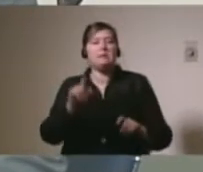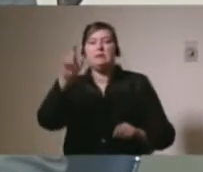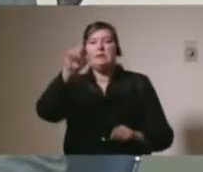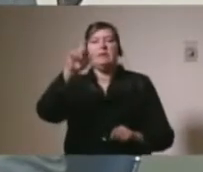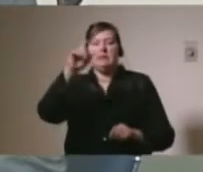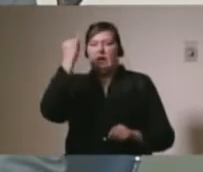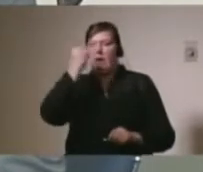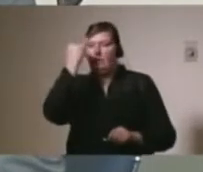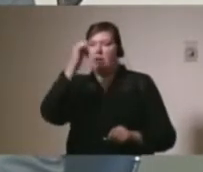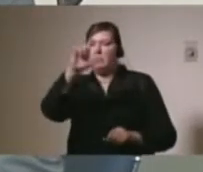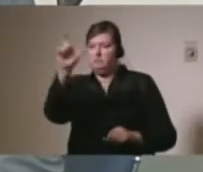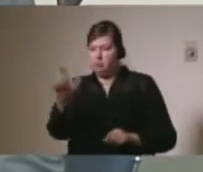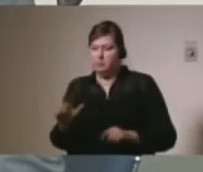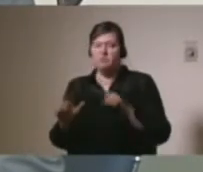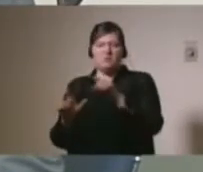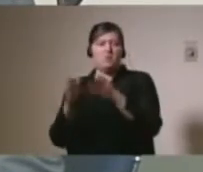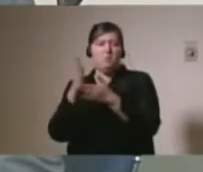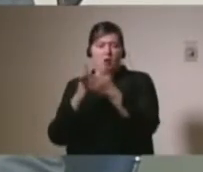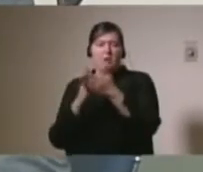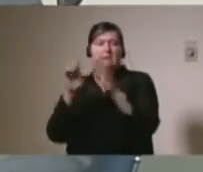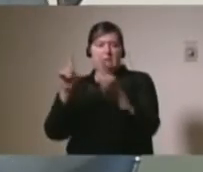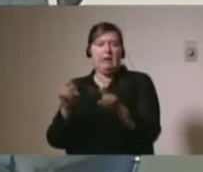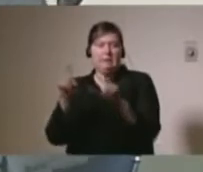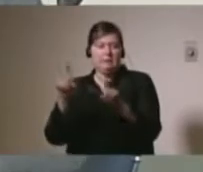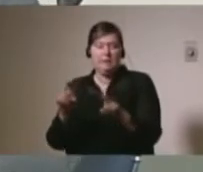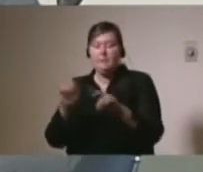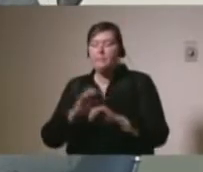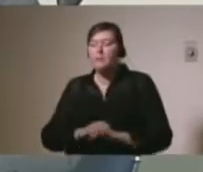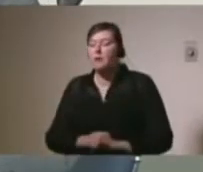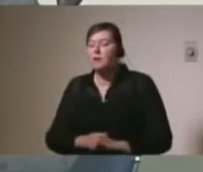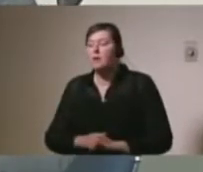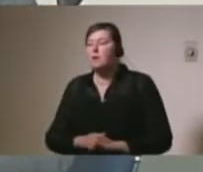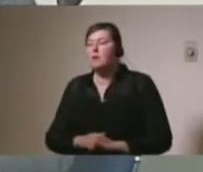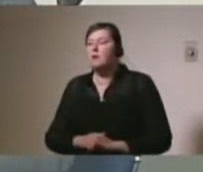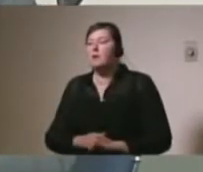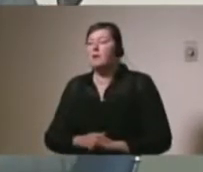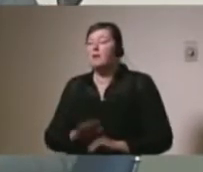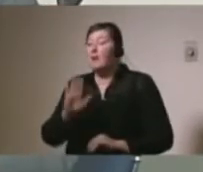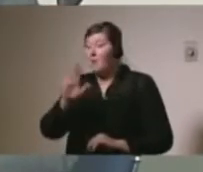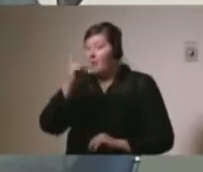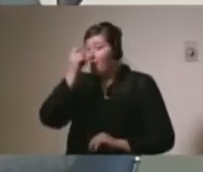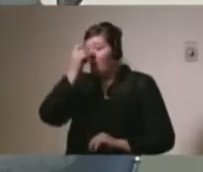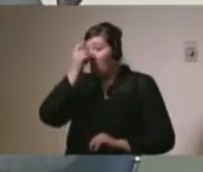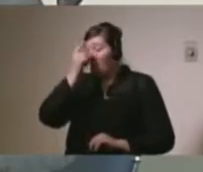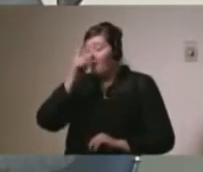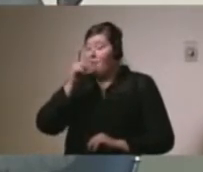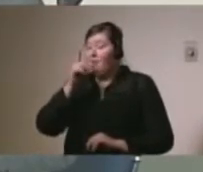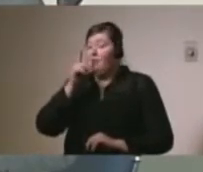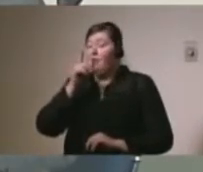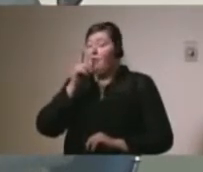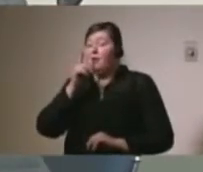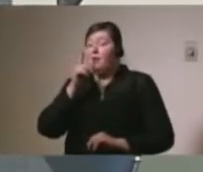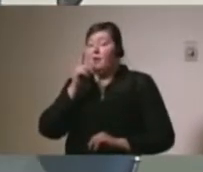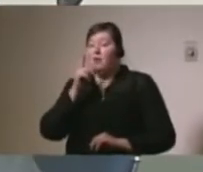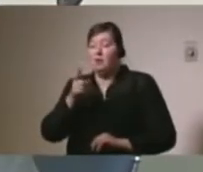But the operating of that service is based on